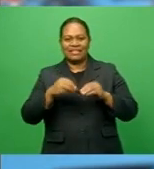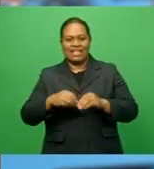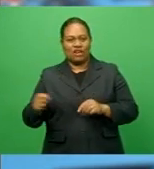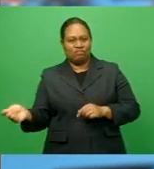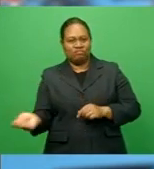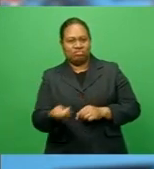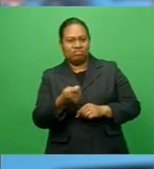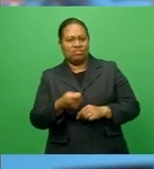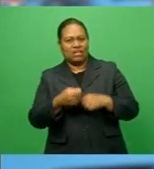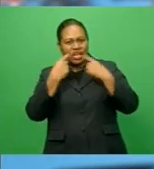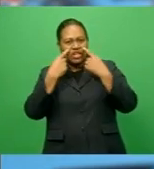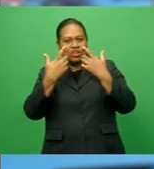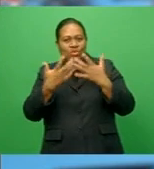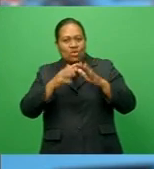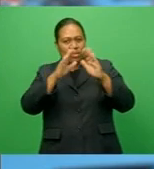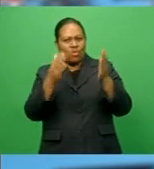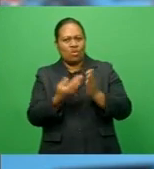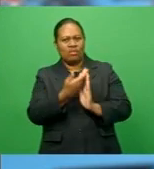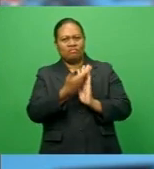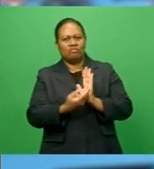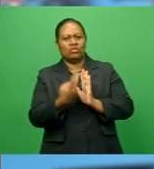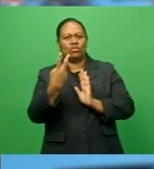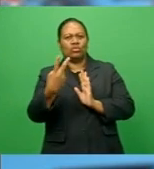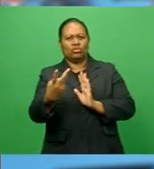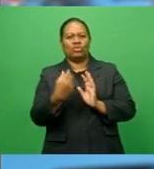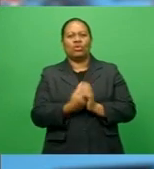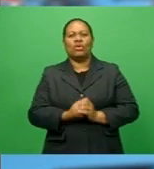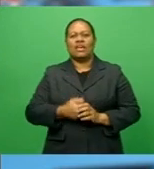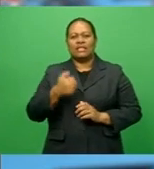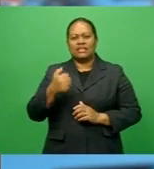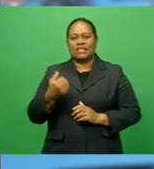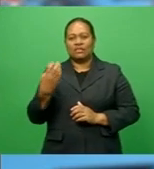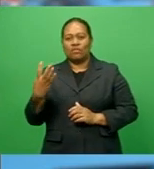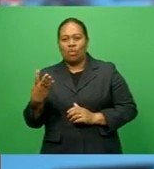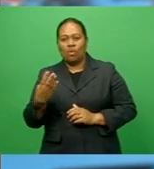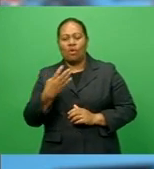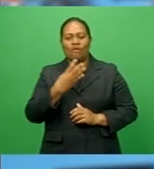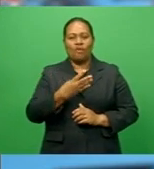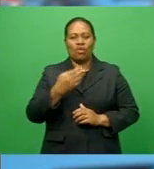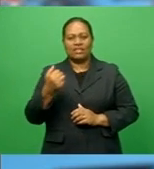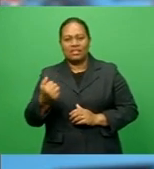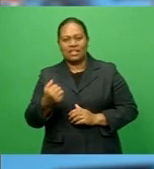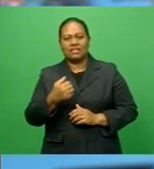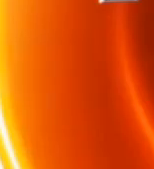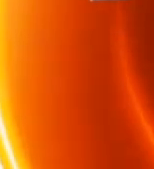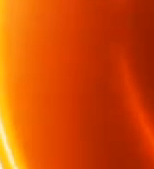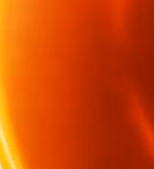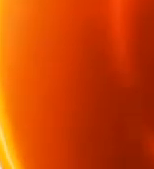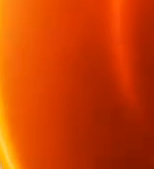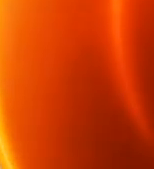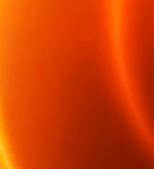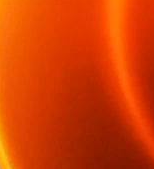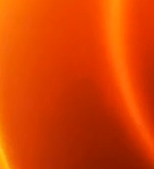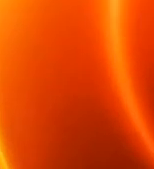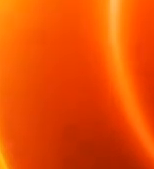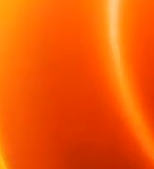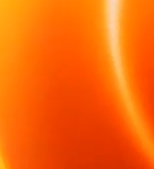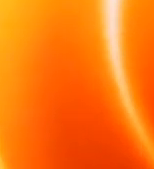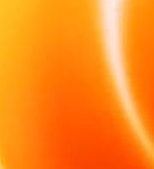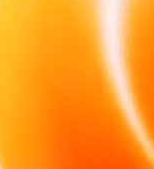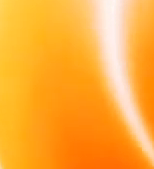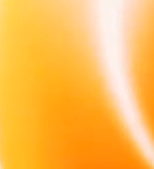The Spanish world number 2 overcame Greek Tsitsipas 6-4, 4-6, 6-2 in London.